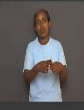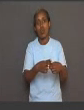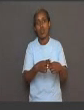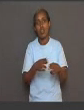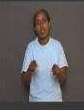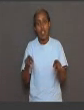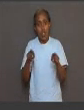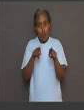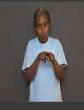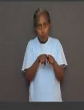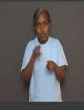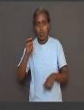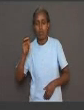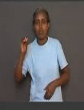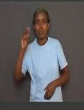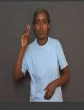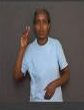conjugate axis.